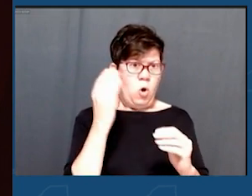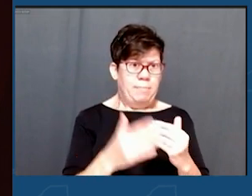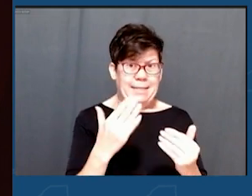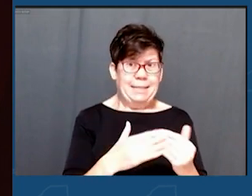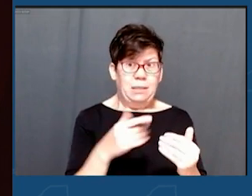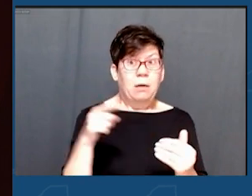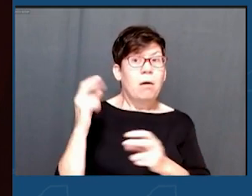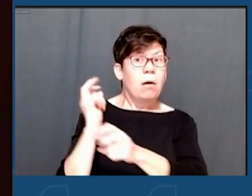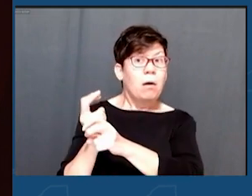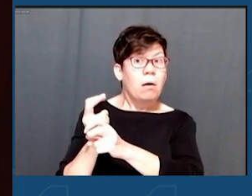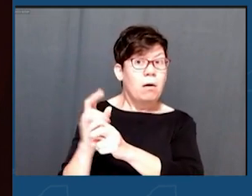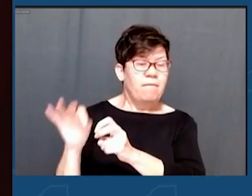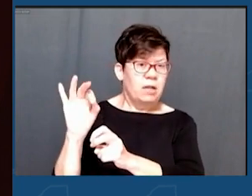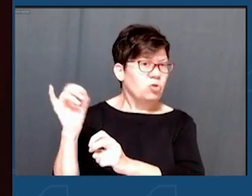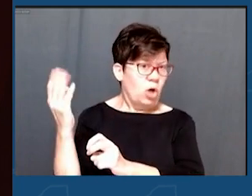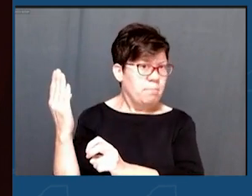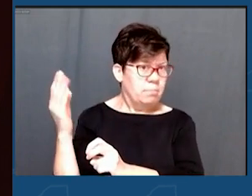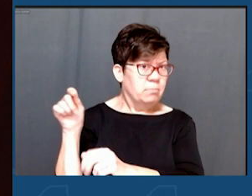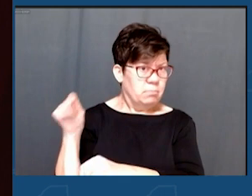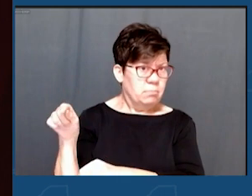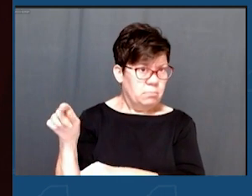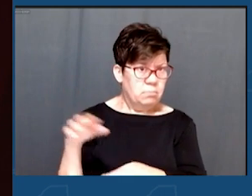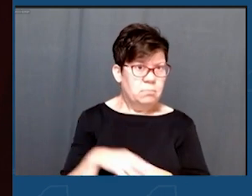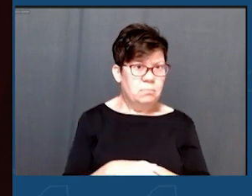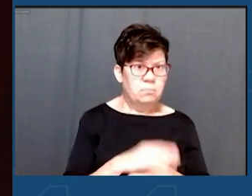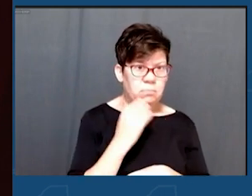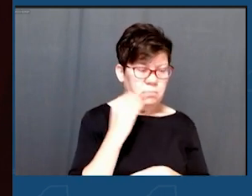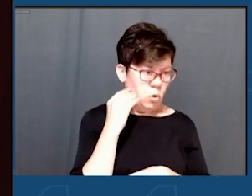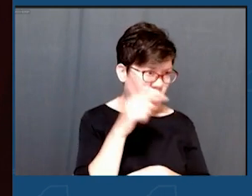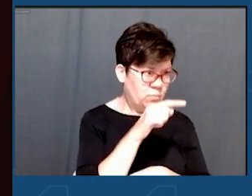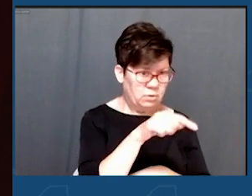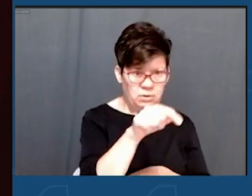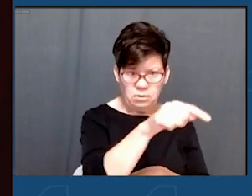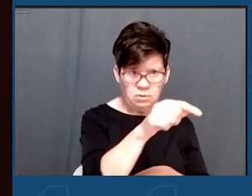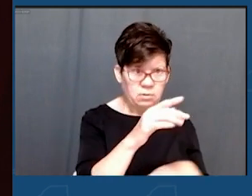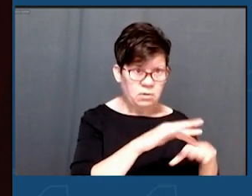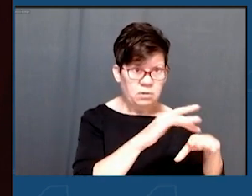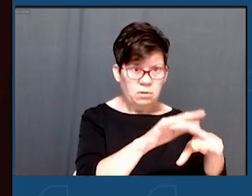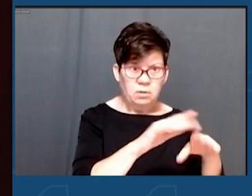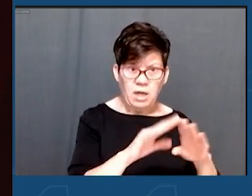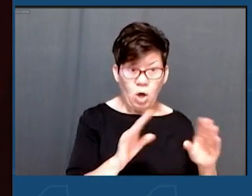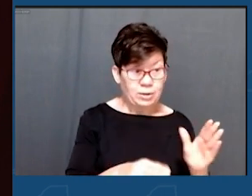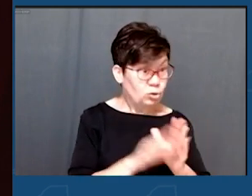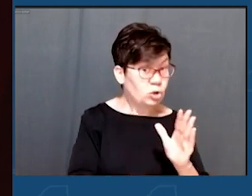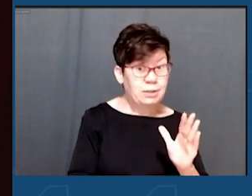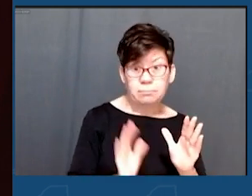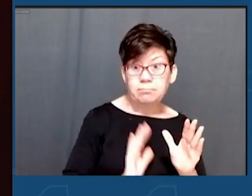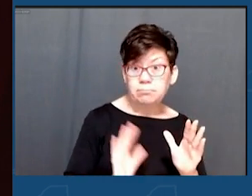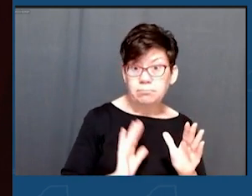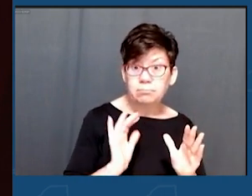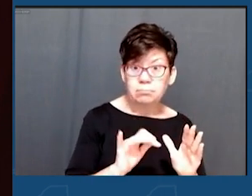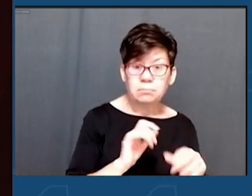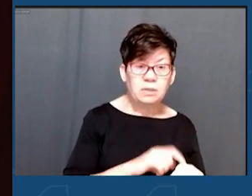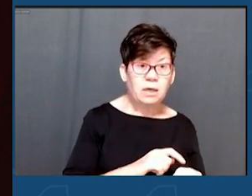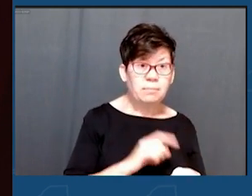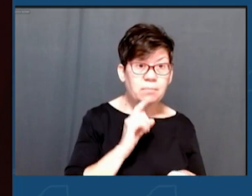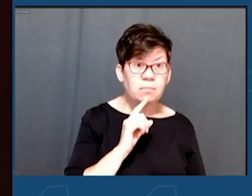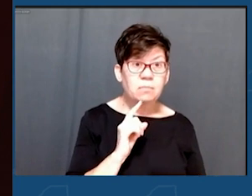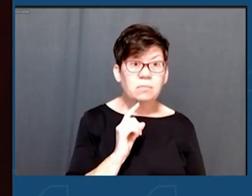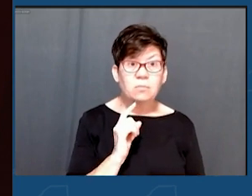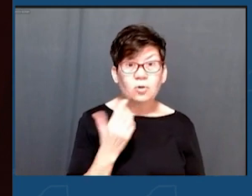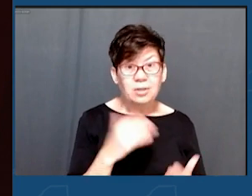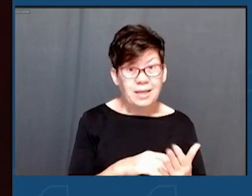job. That's why there were so many homes available. Houses were cheap, among the cheapest in the nation, because there was not